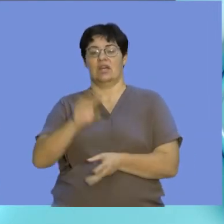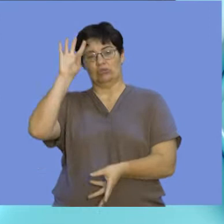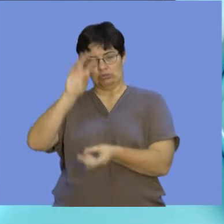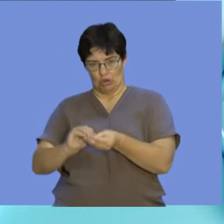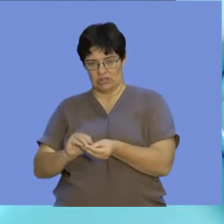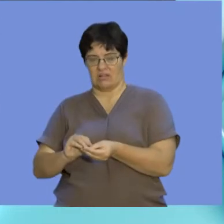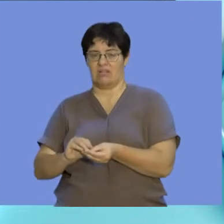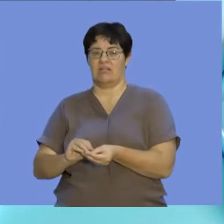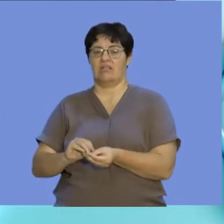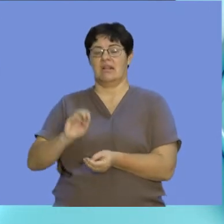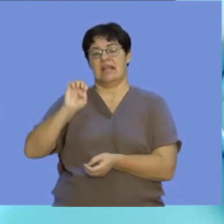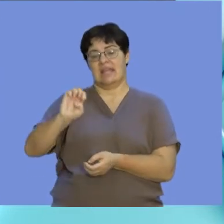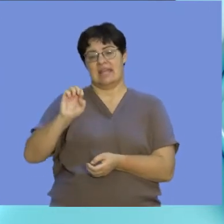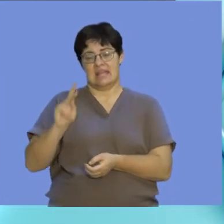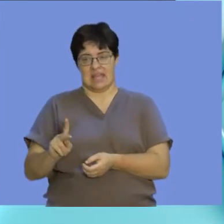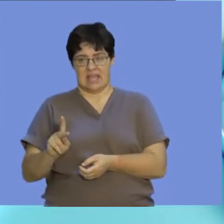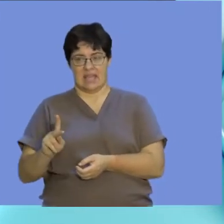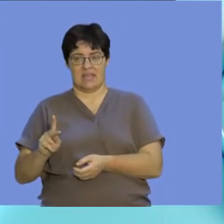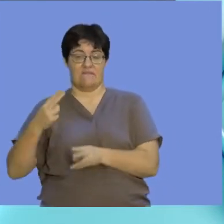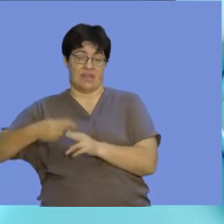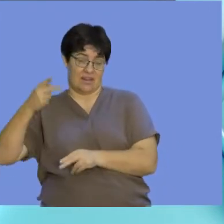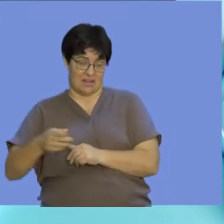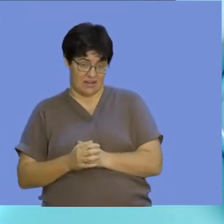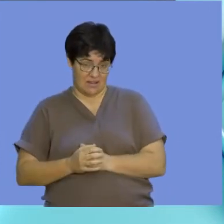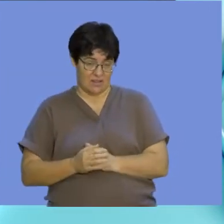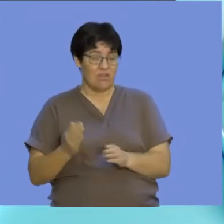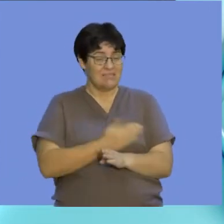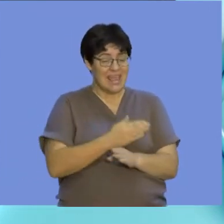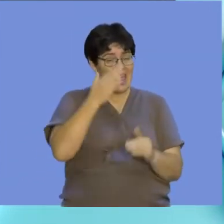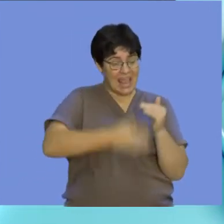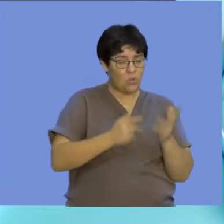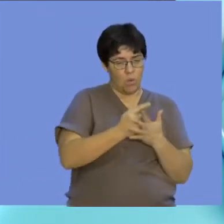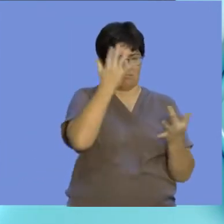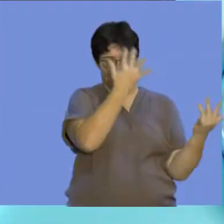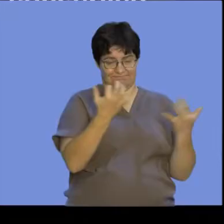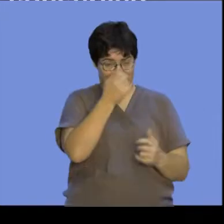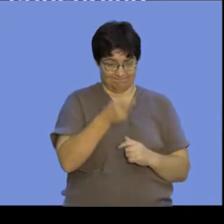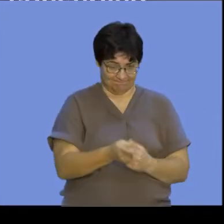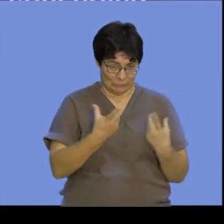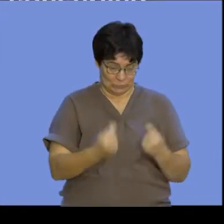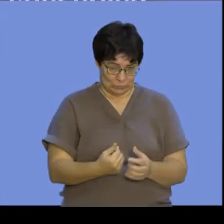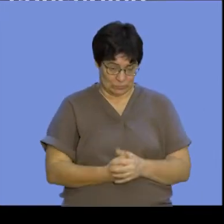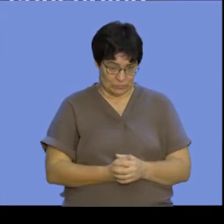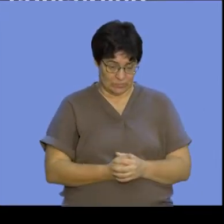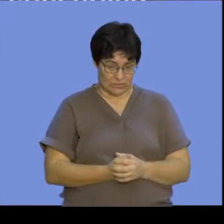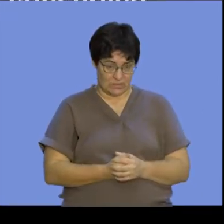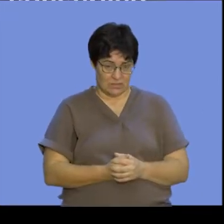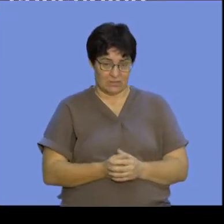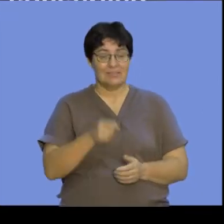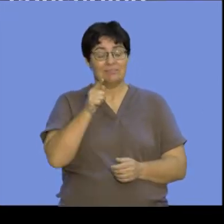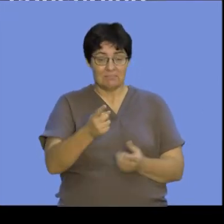the end of the program, and I'm going to show you how to work with this. This